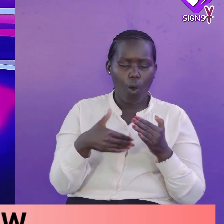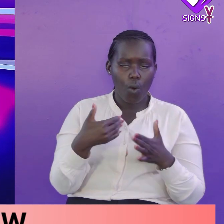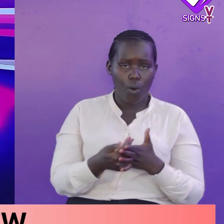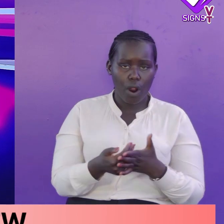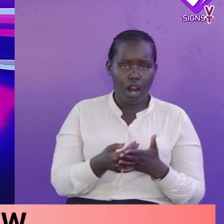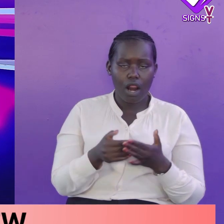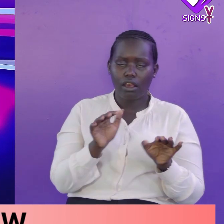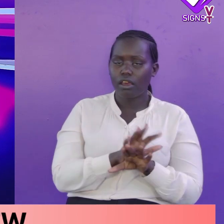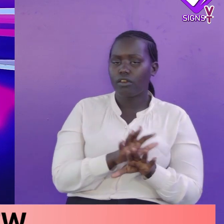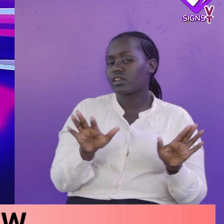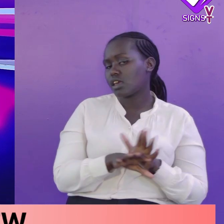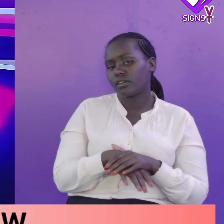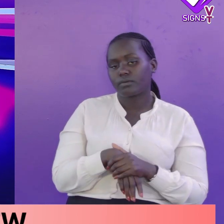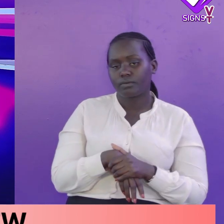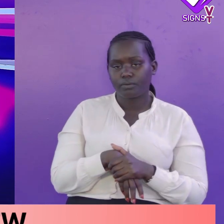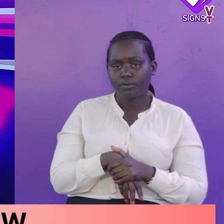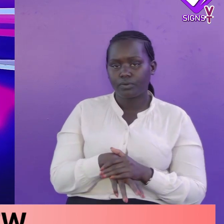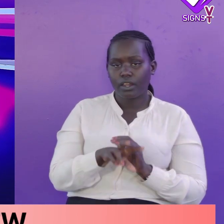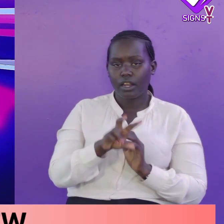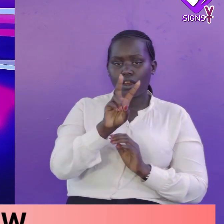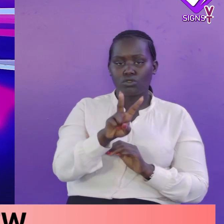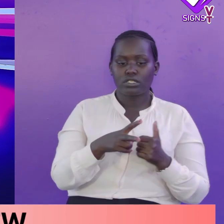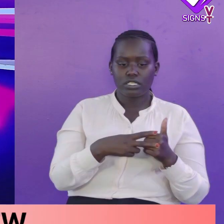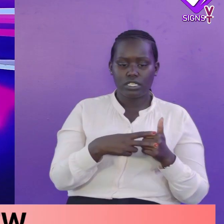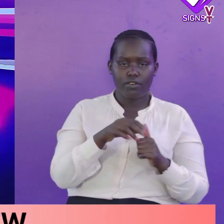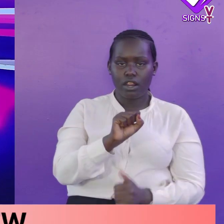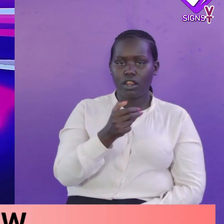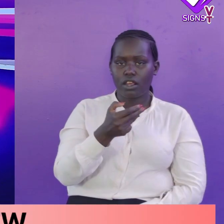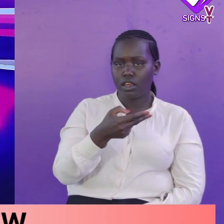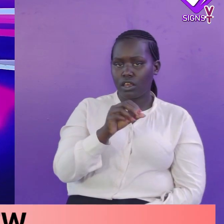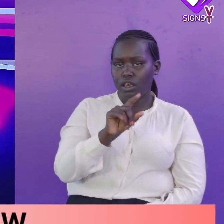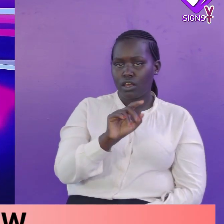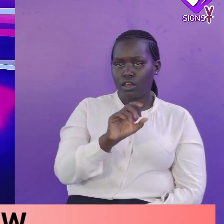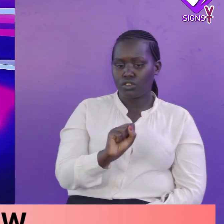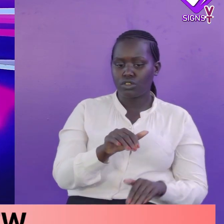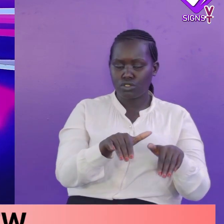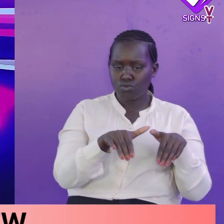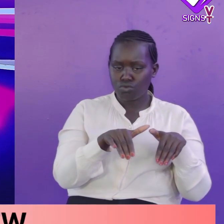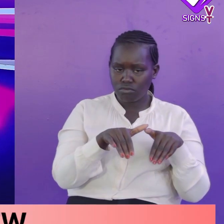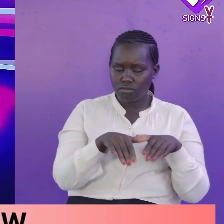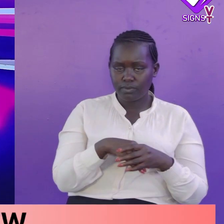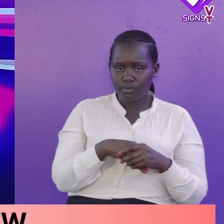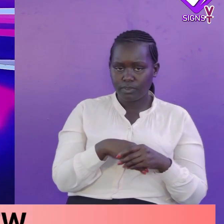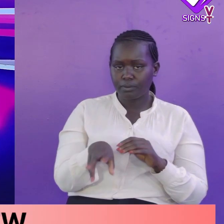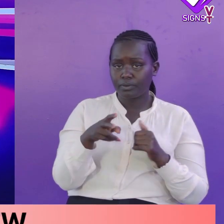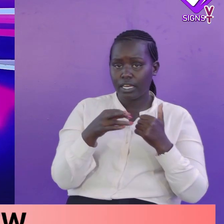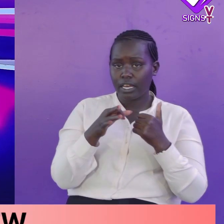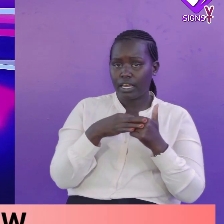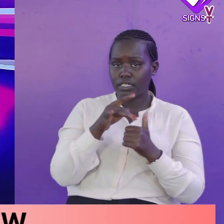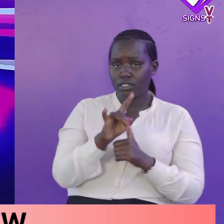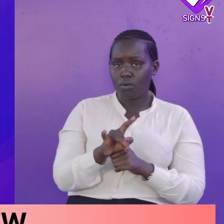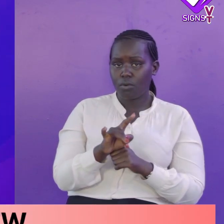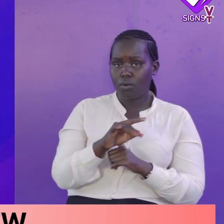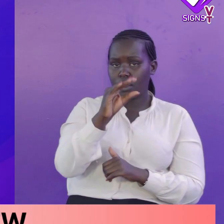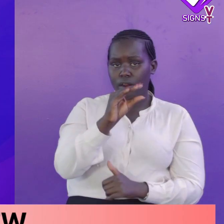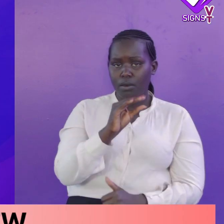everything. Oh, so because you had shot 27 shots. You had to wait, Mololo. Ball possession 81%. Wait, Mololo, why